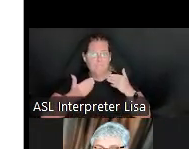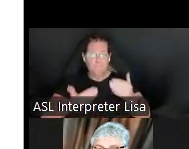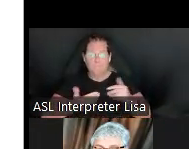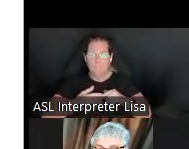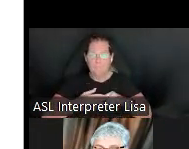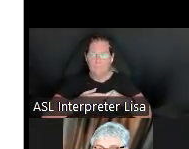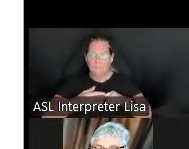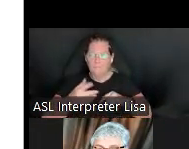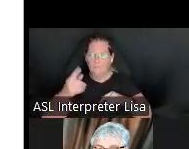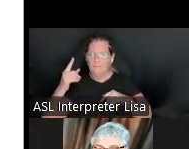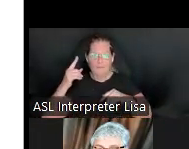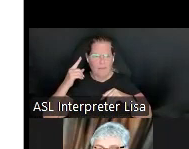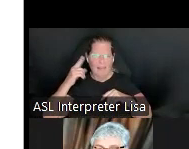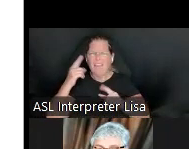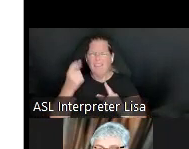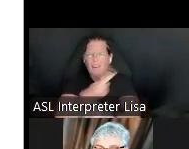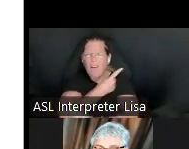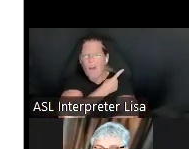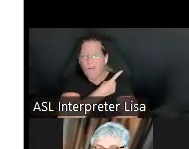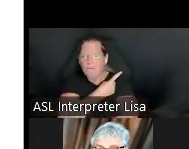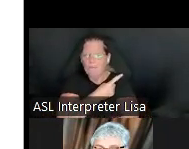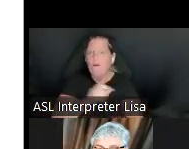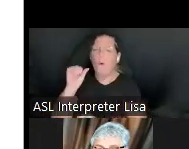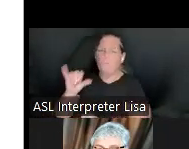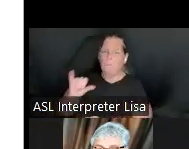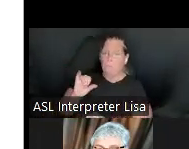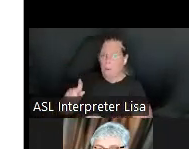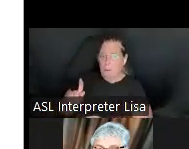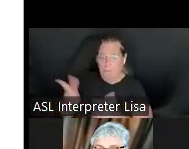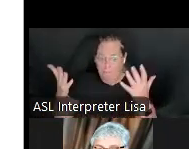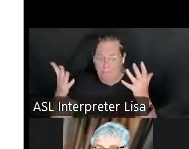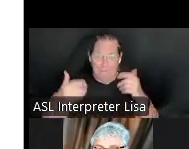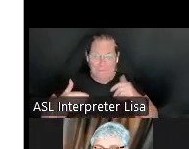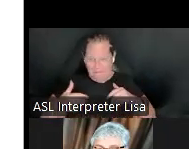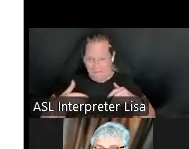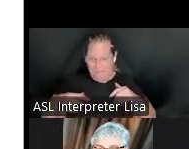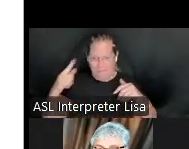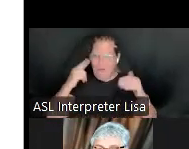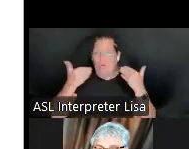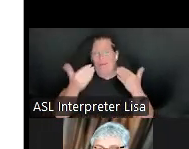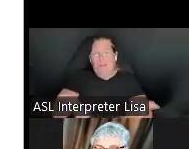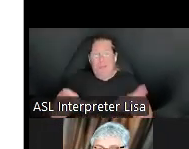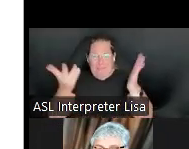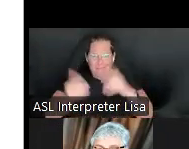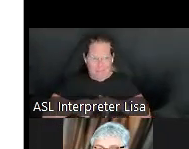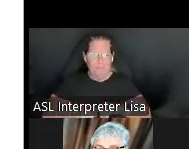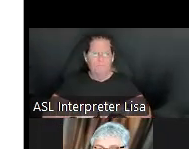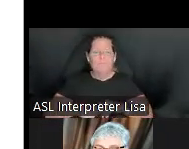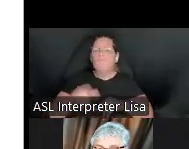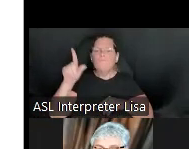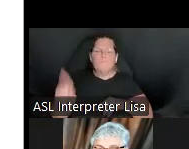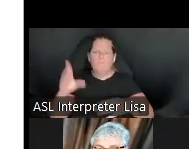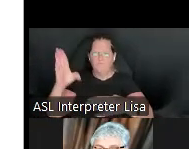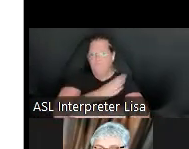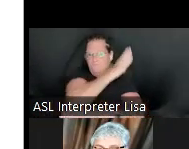Yes, I don't think it's related. It's okay. Okay, I think maybe okay. I think I'll continue. So what we have here is the continuum